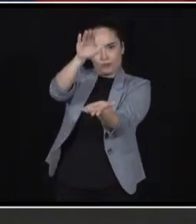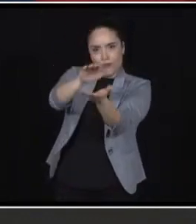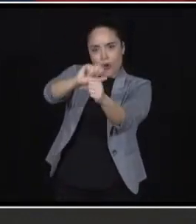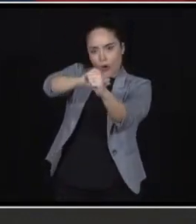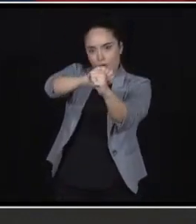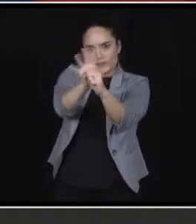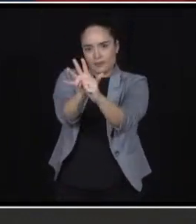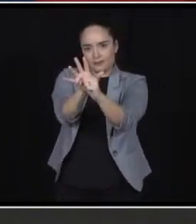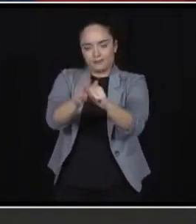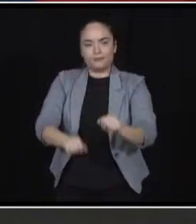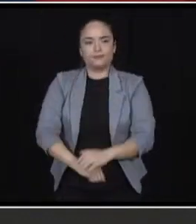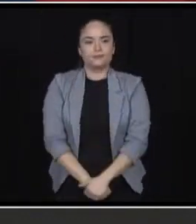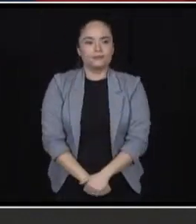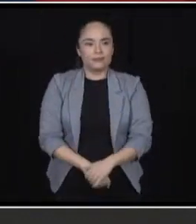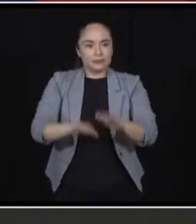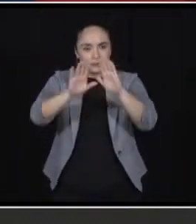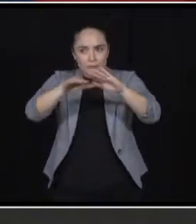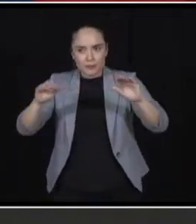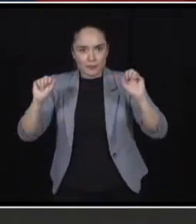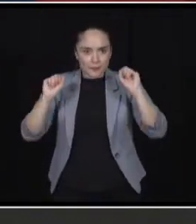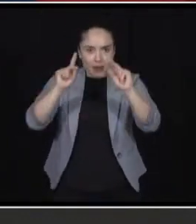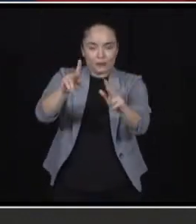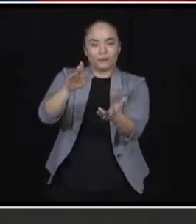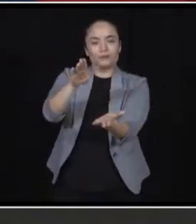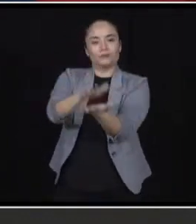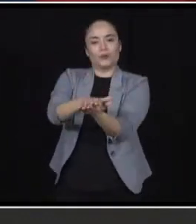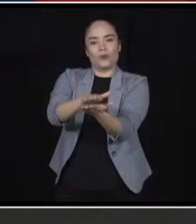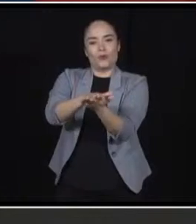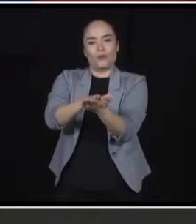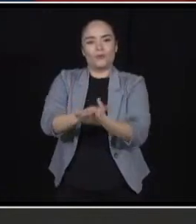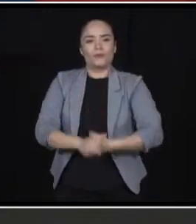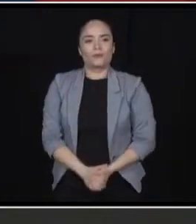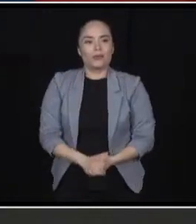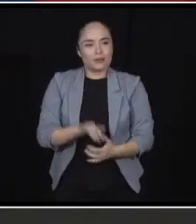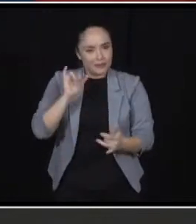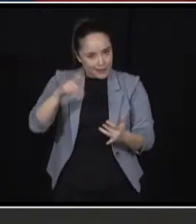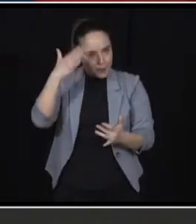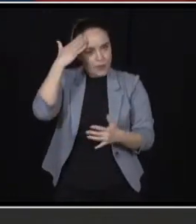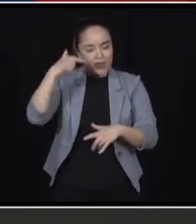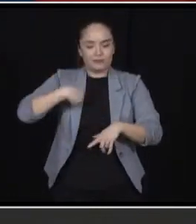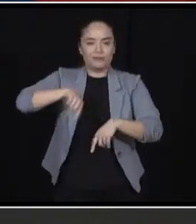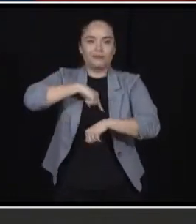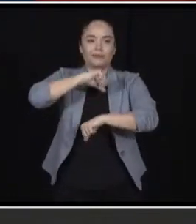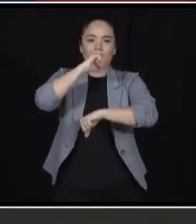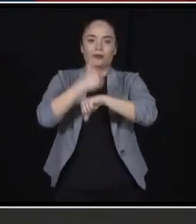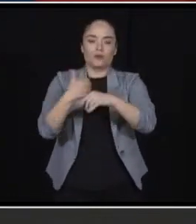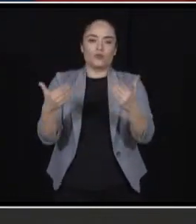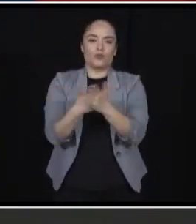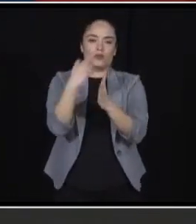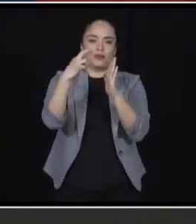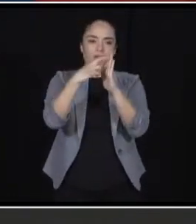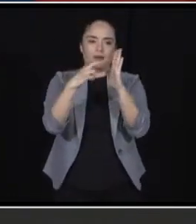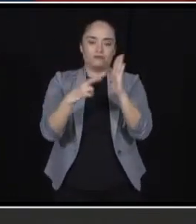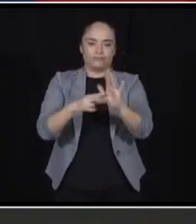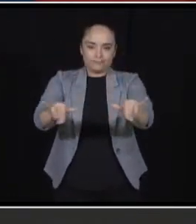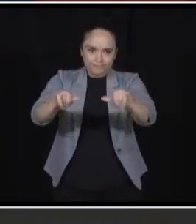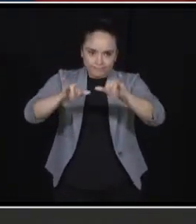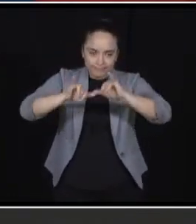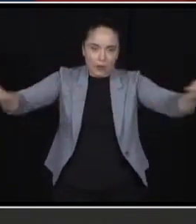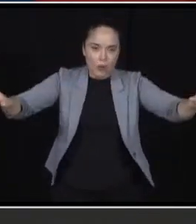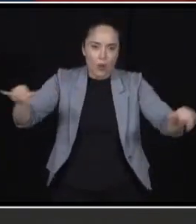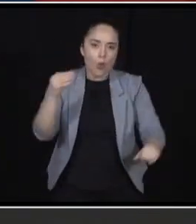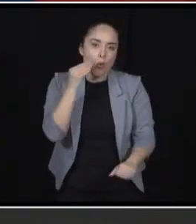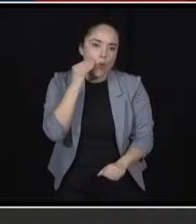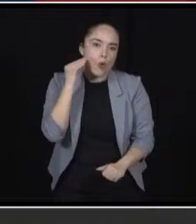today, keeping in mind that very strong protocols, including a stay-at-home order, remain in effect in this province because we want to really tackle the root cause of this,